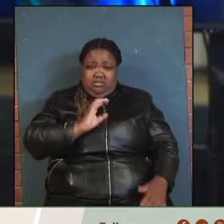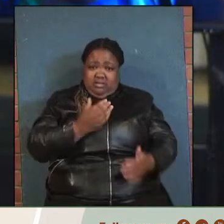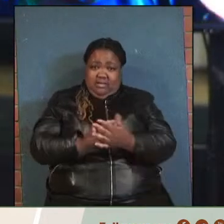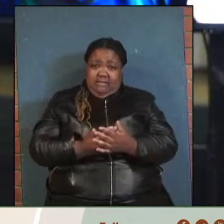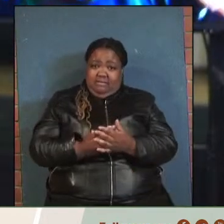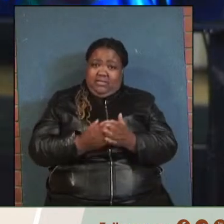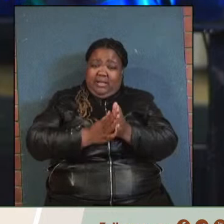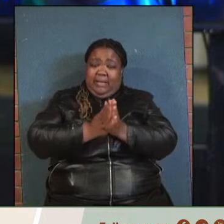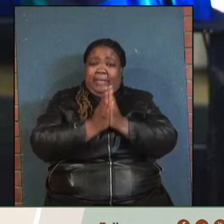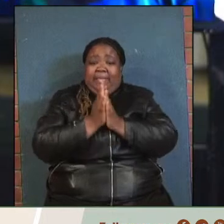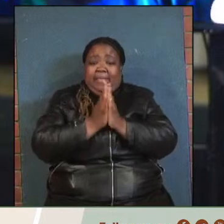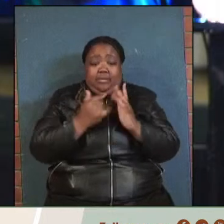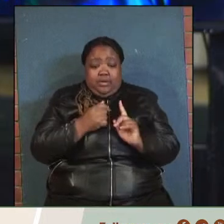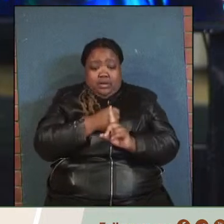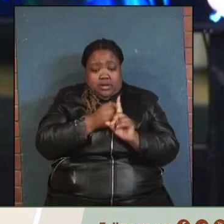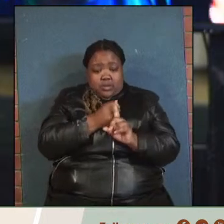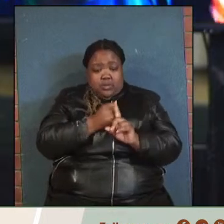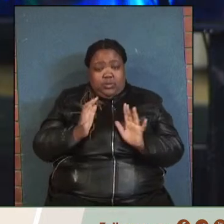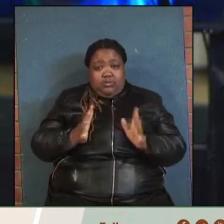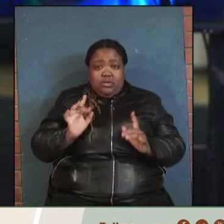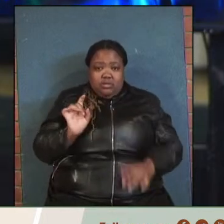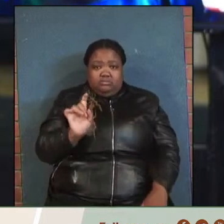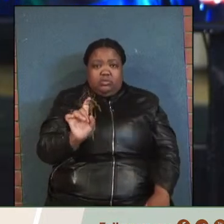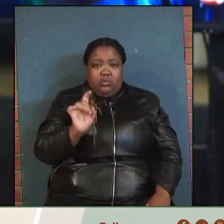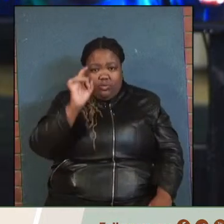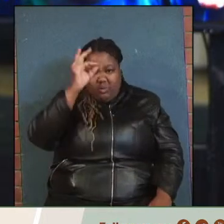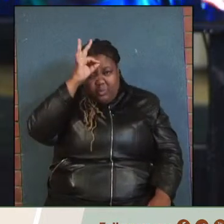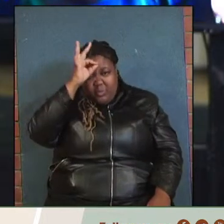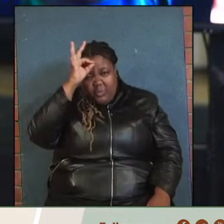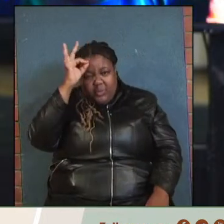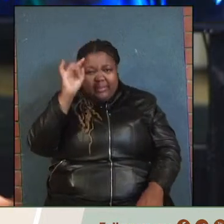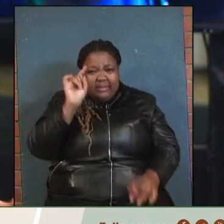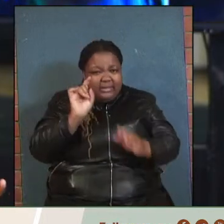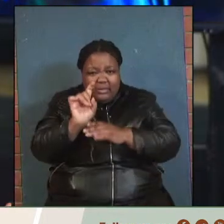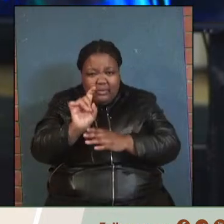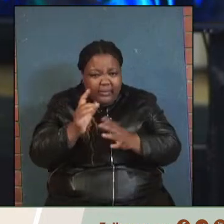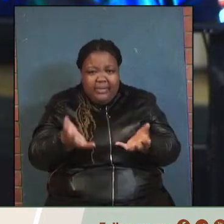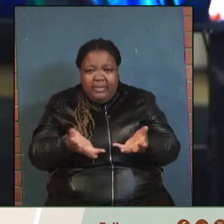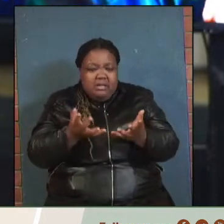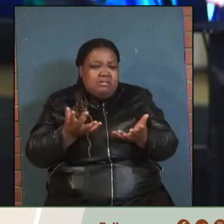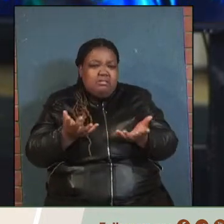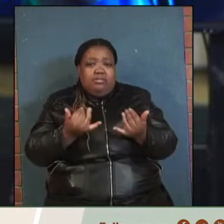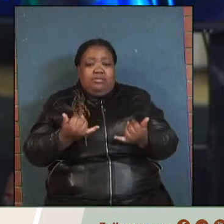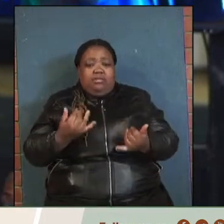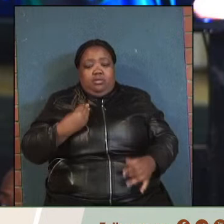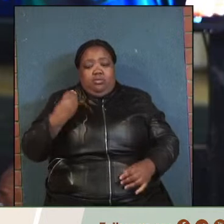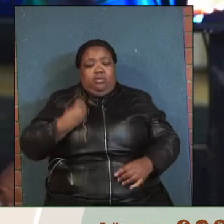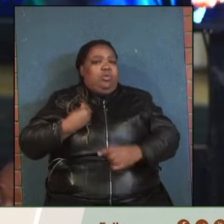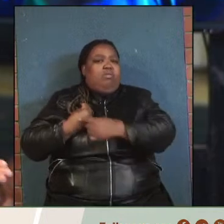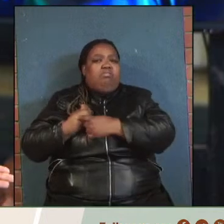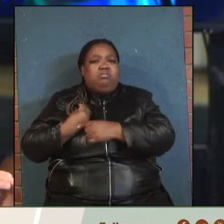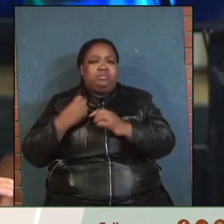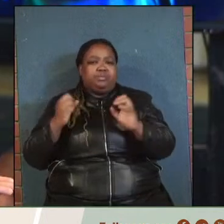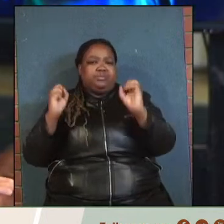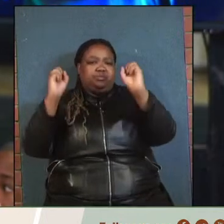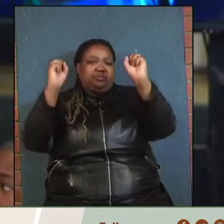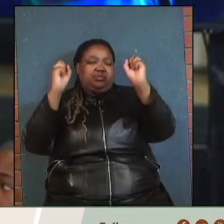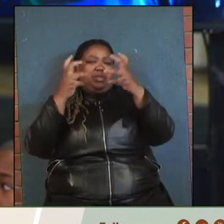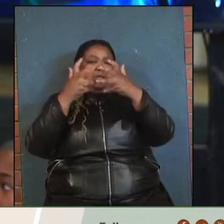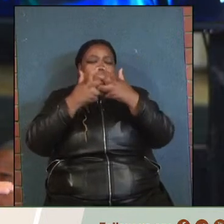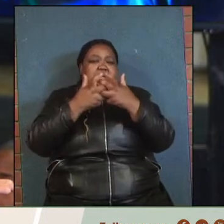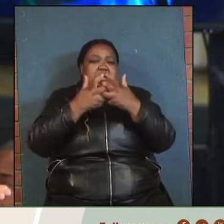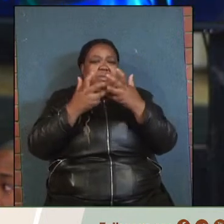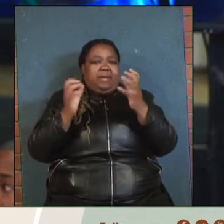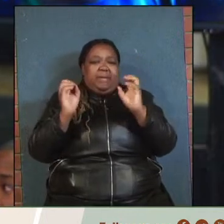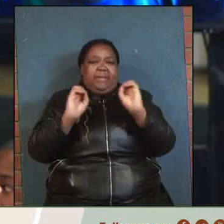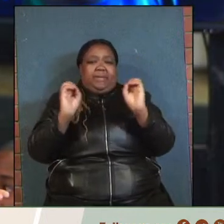like, you know what, I'm being abused, this is where I should go. You haven't talked about things that we can relate to as youth. All you've talked about is the book version. And